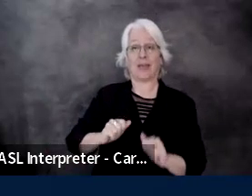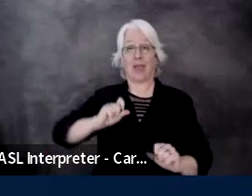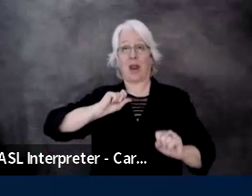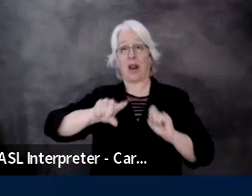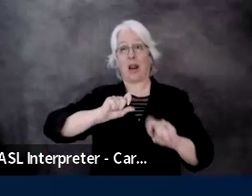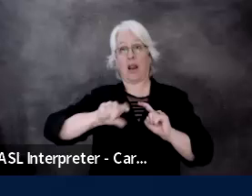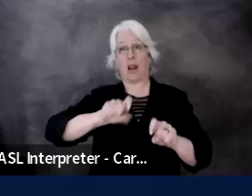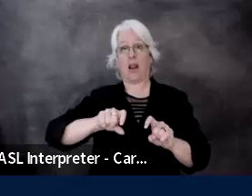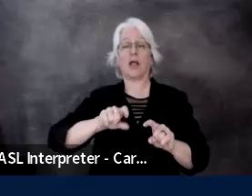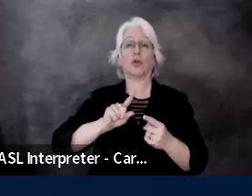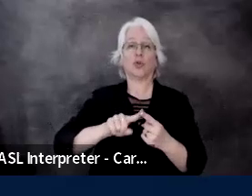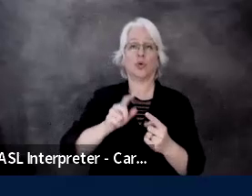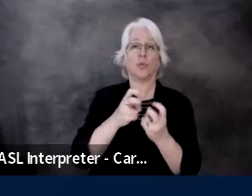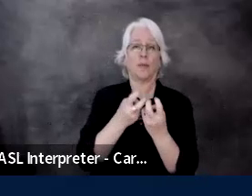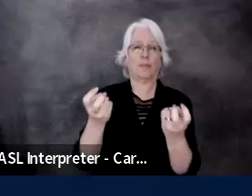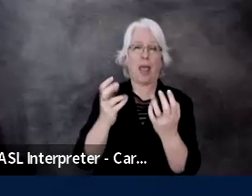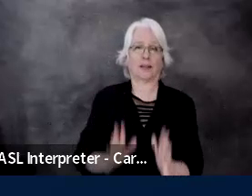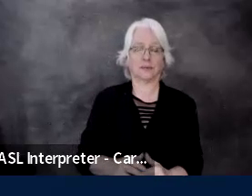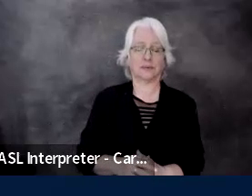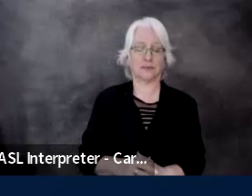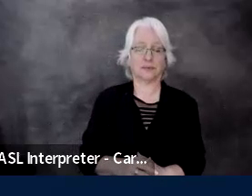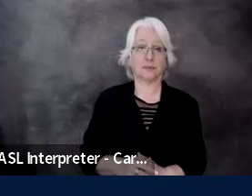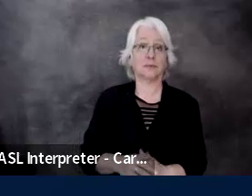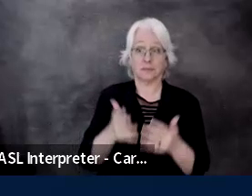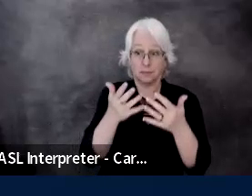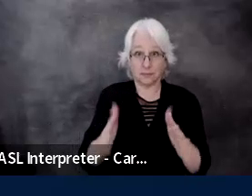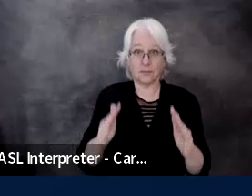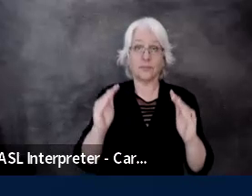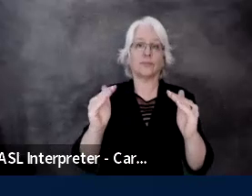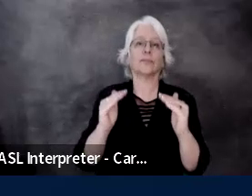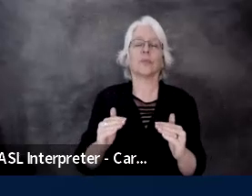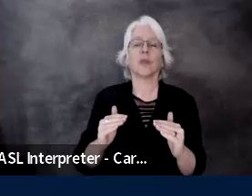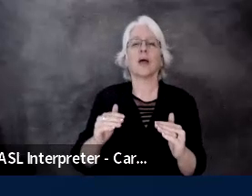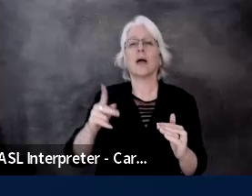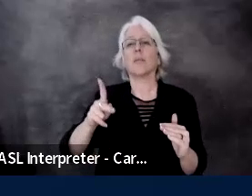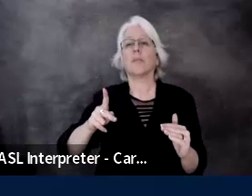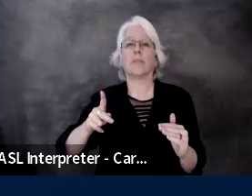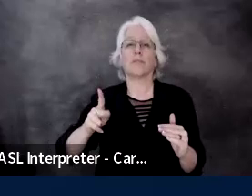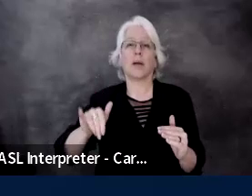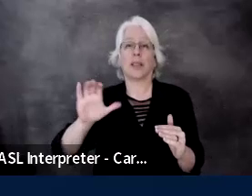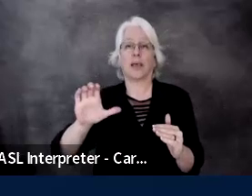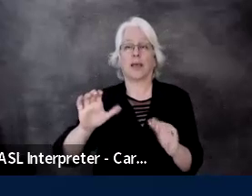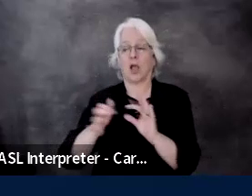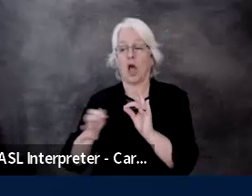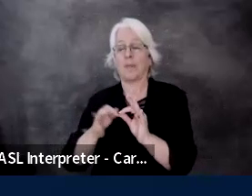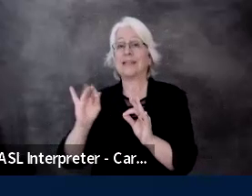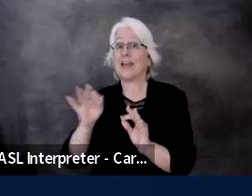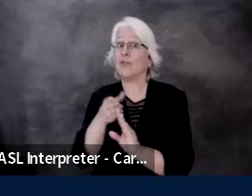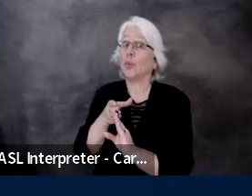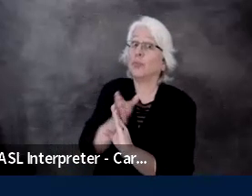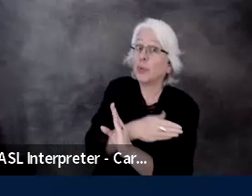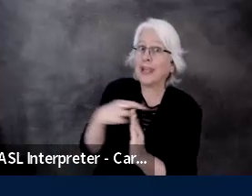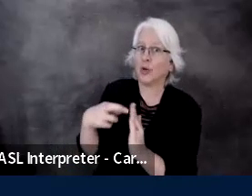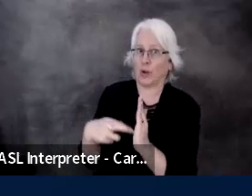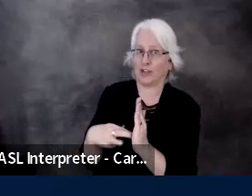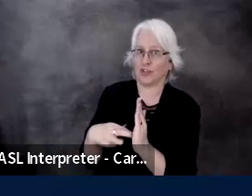panelists questions. Afterward, there will be time for public comments from those who have pre-registered to